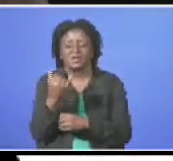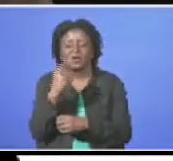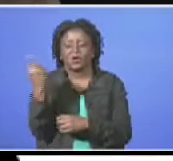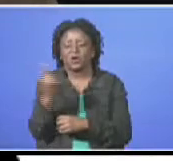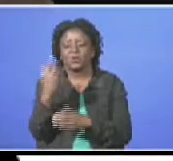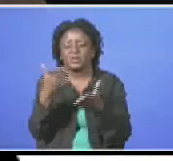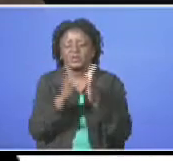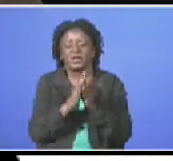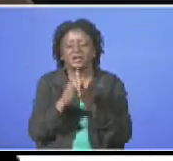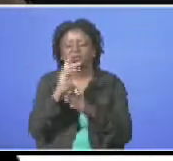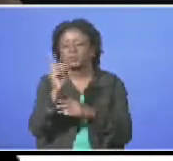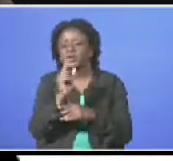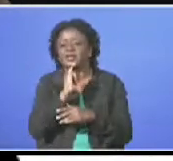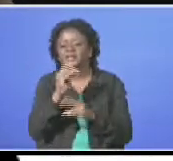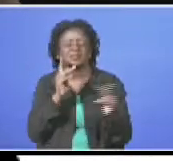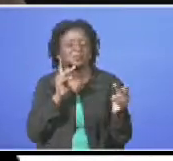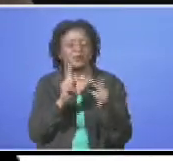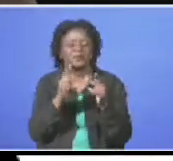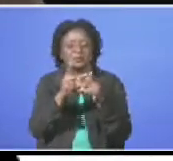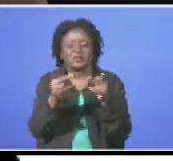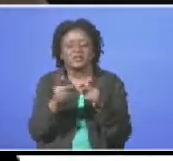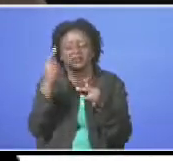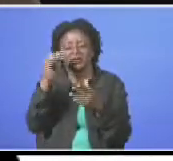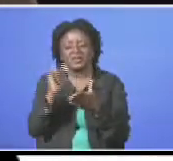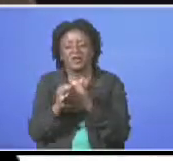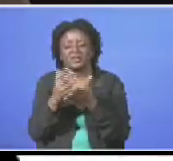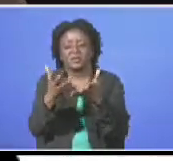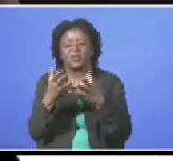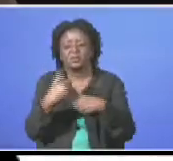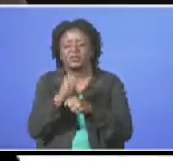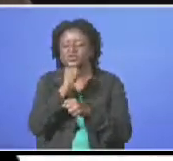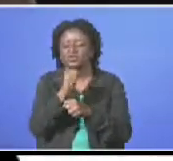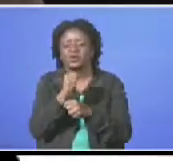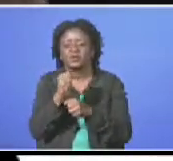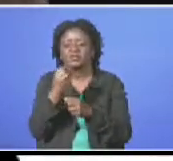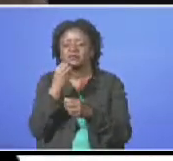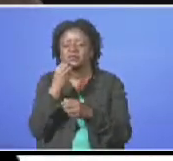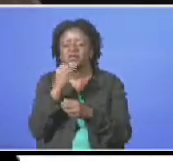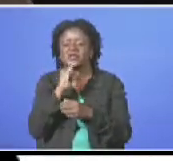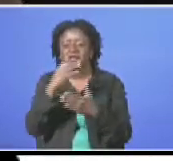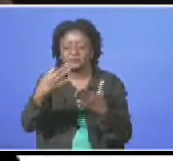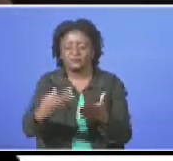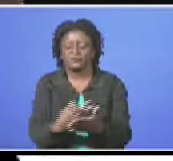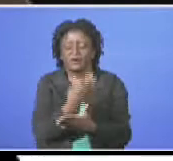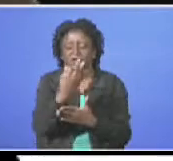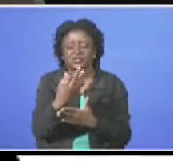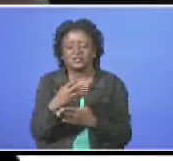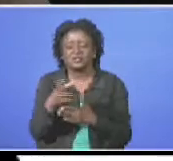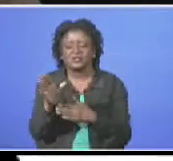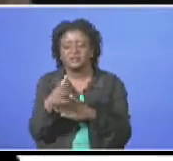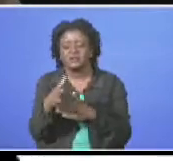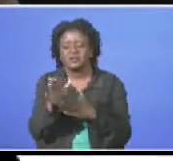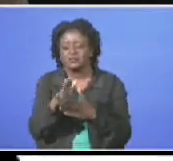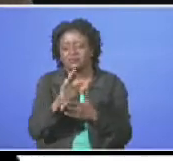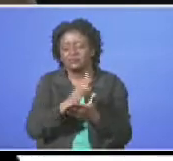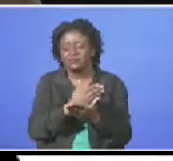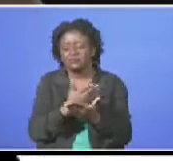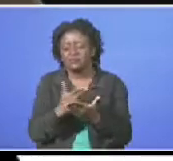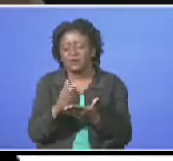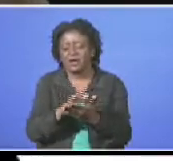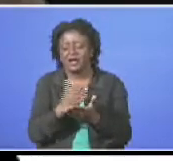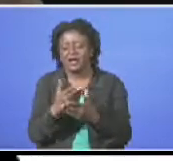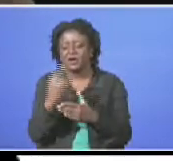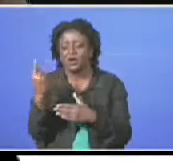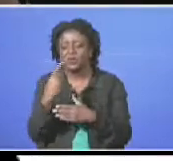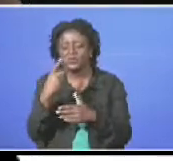the perfect place for that. And they want to make sure that the food is fresh. And the fish fry always is the first thing that comes to mind. When tourists come in from the